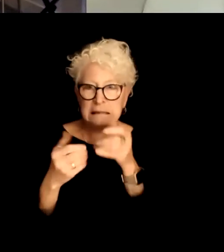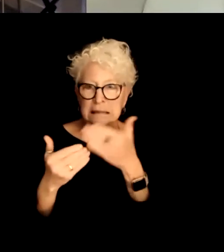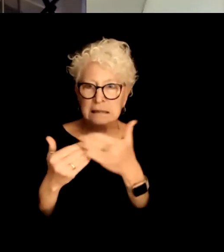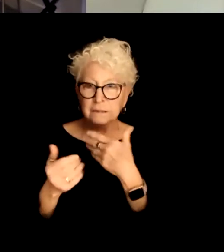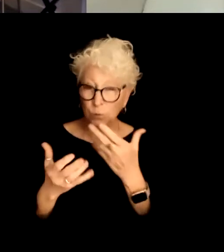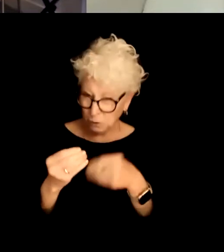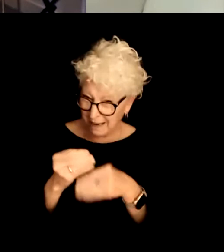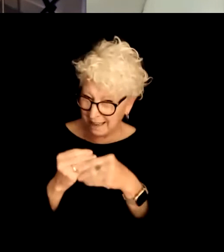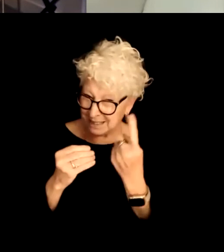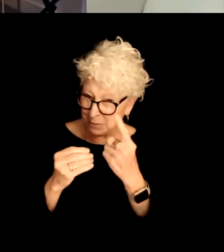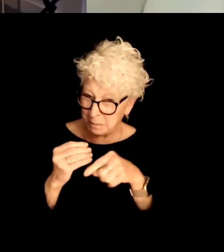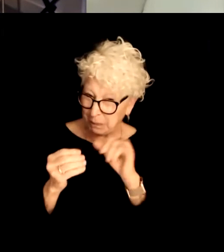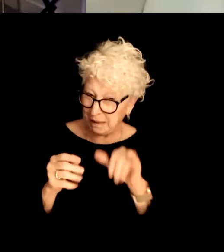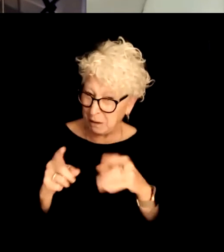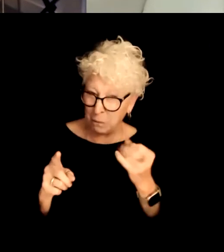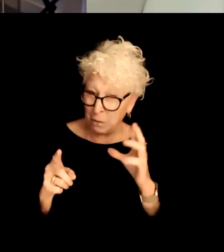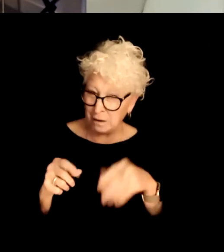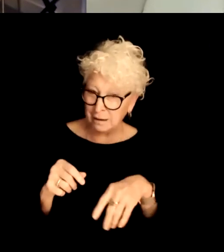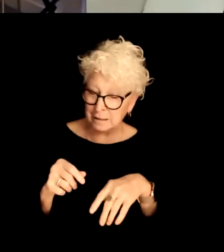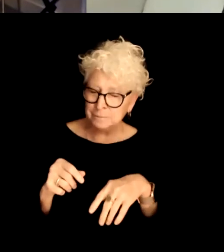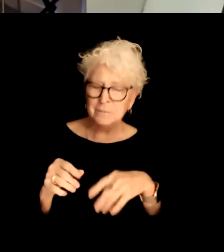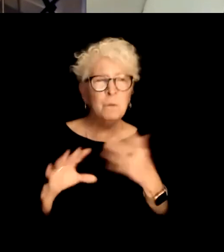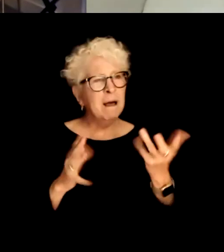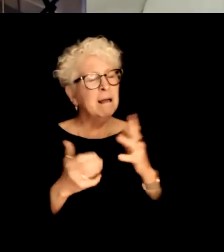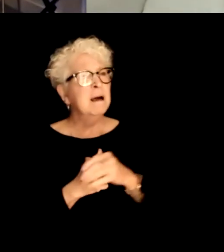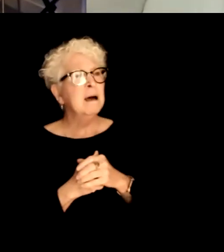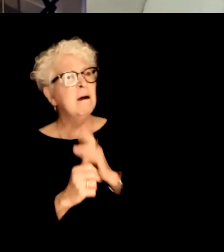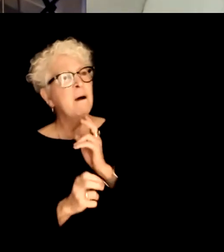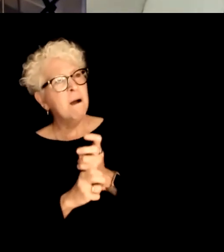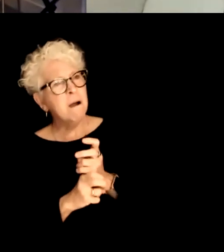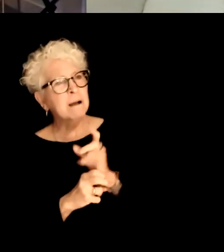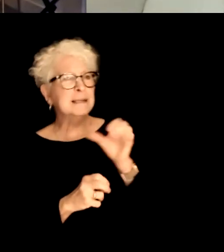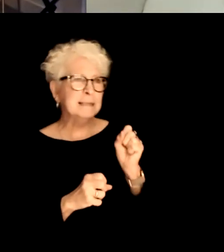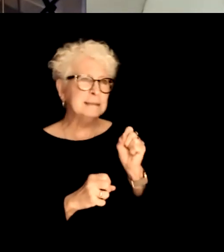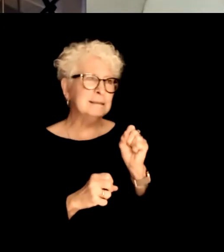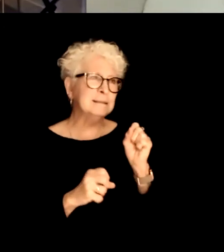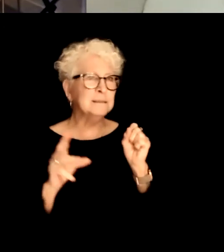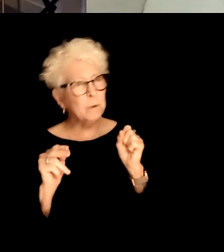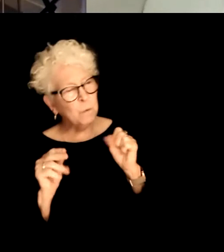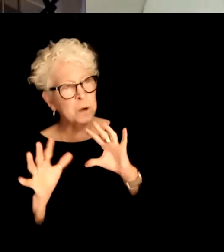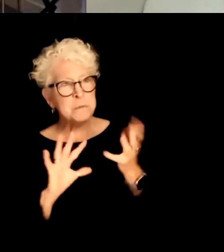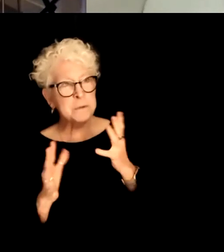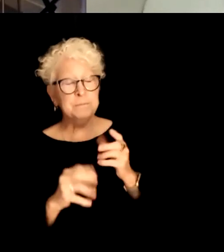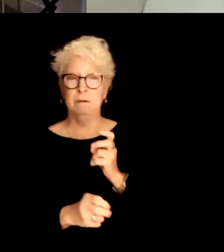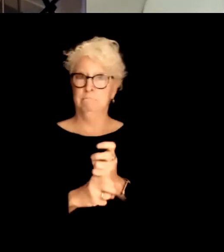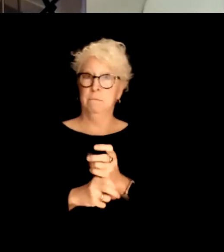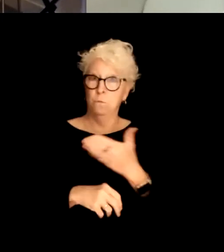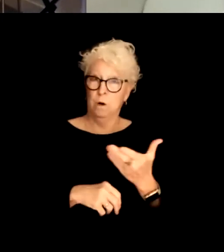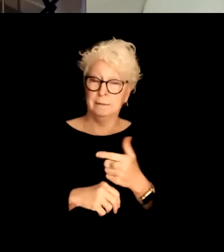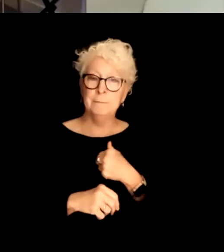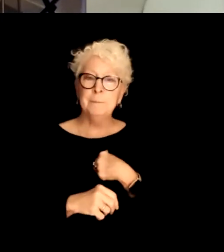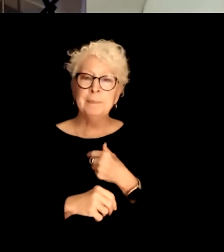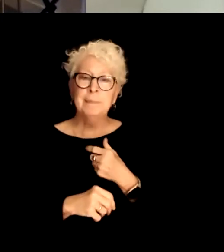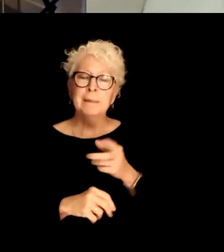on? Well, I don't know if that's so interesting. I mean, it is and it isn't. I think the thing that's hard is I do see people who see me